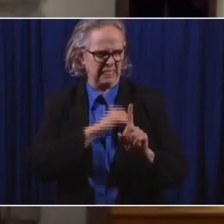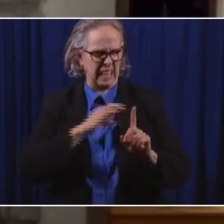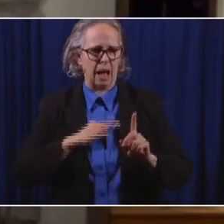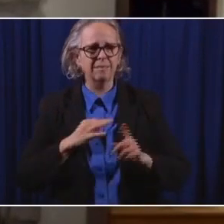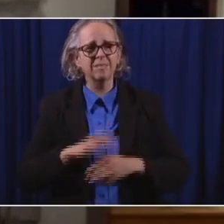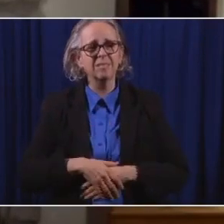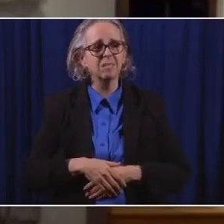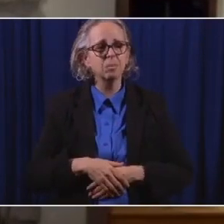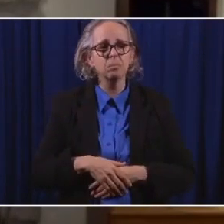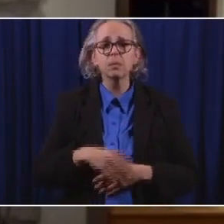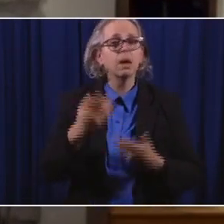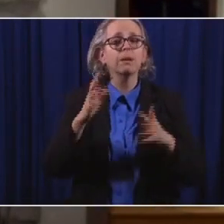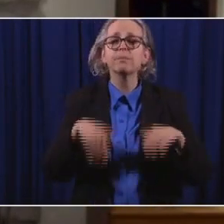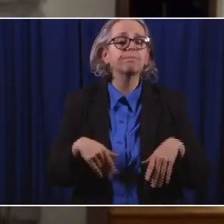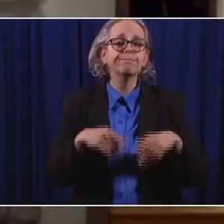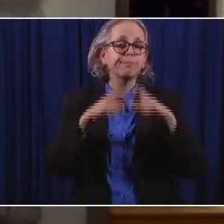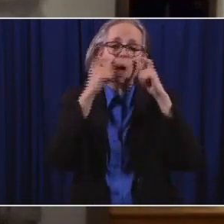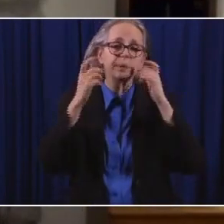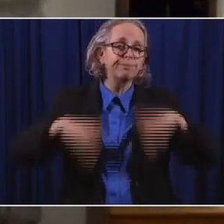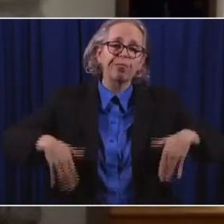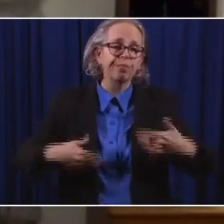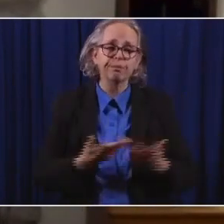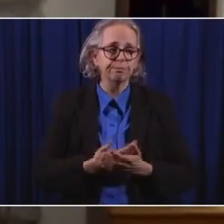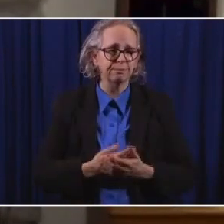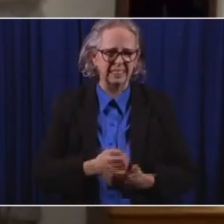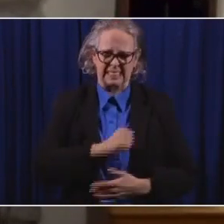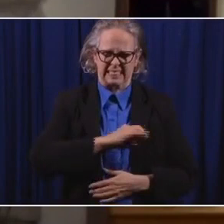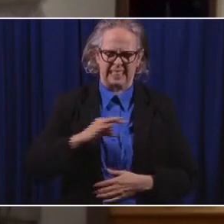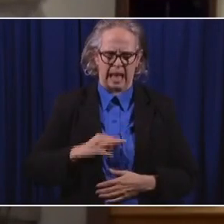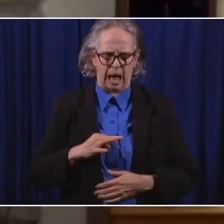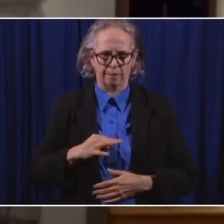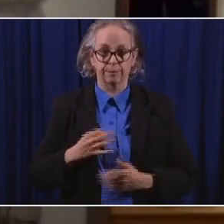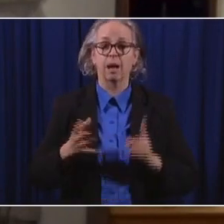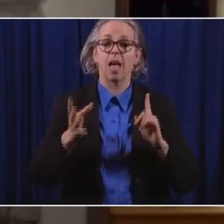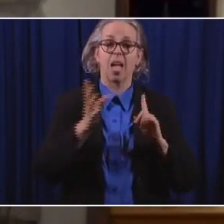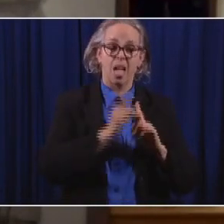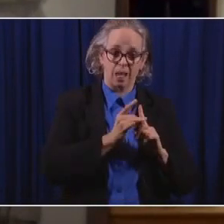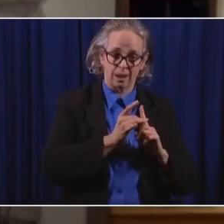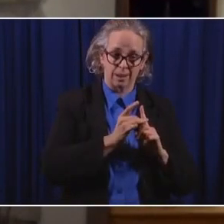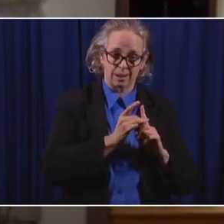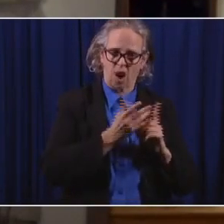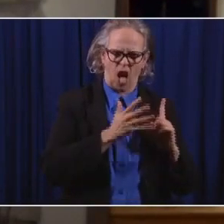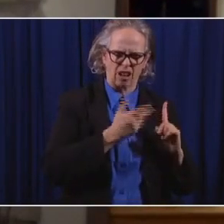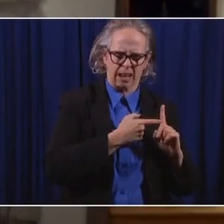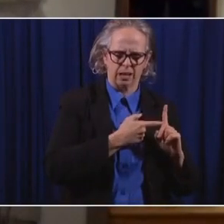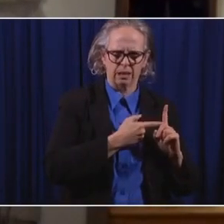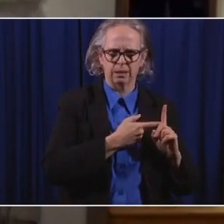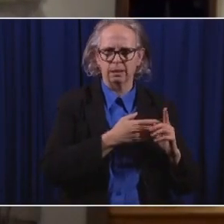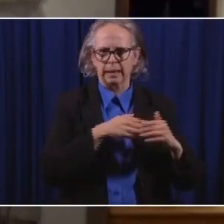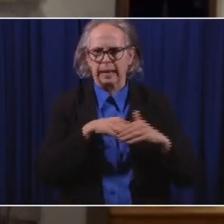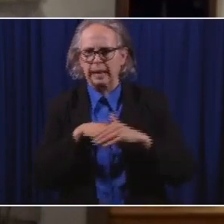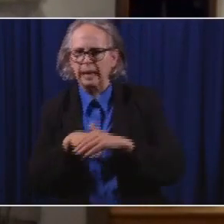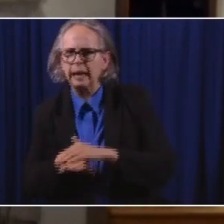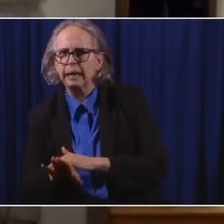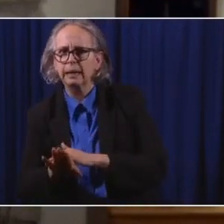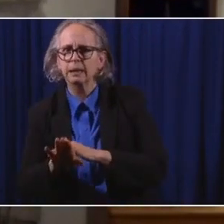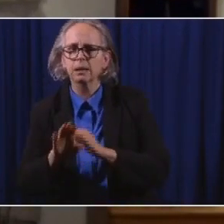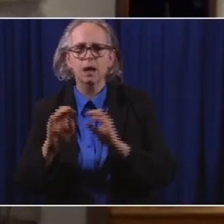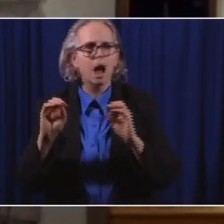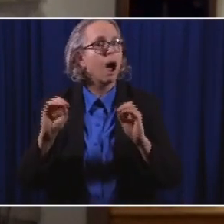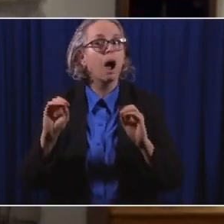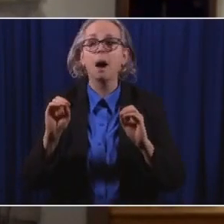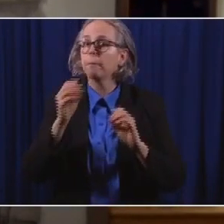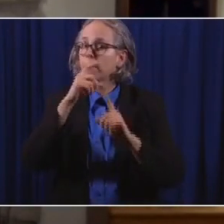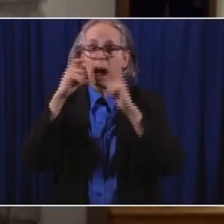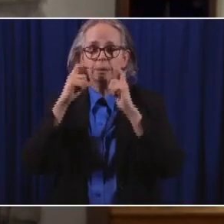masks. Staff members at the doctor's office were either not wearing masks or were not wearing them correctly. Finally, we learned about a